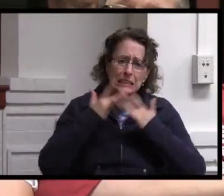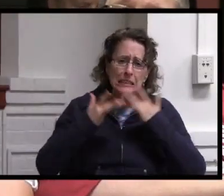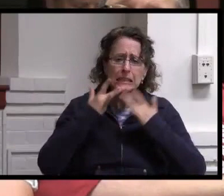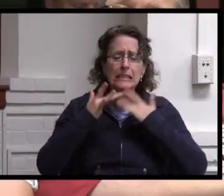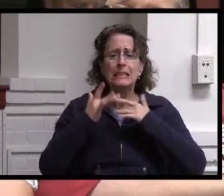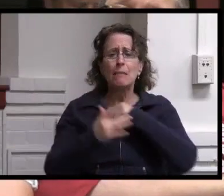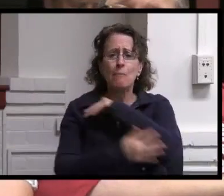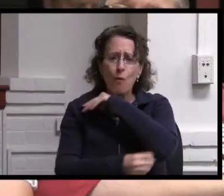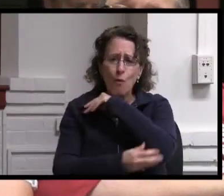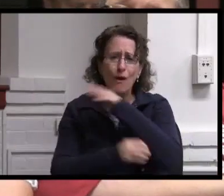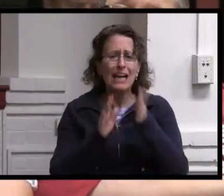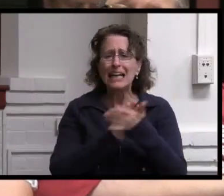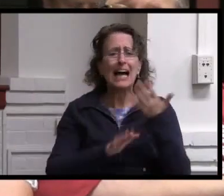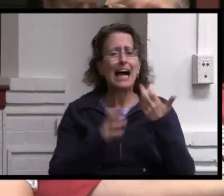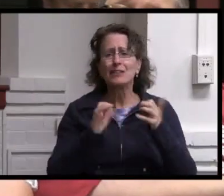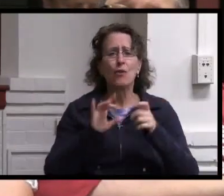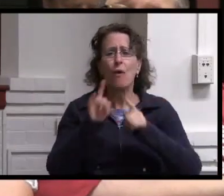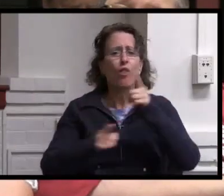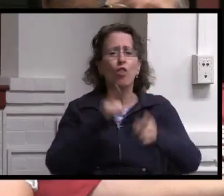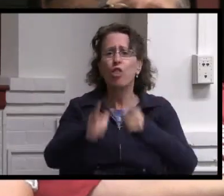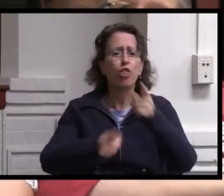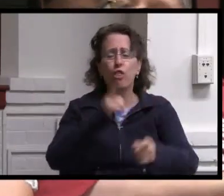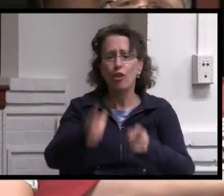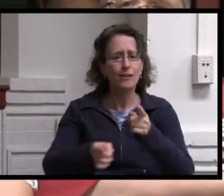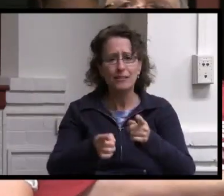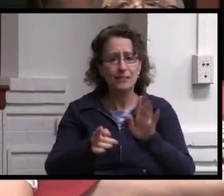And I love the jobs program idea. I read